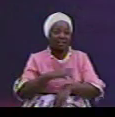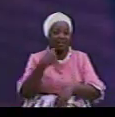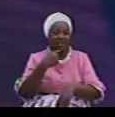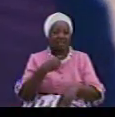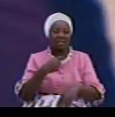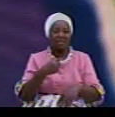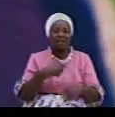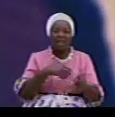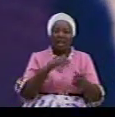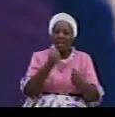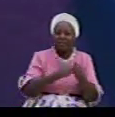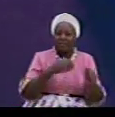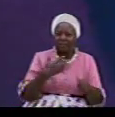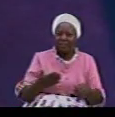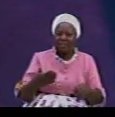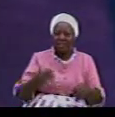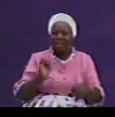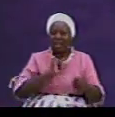everything